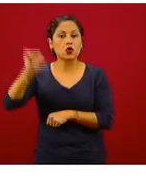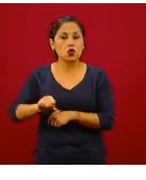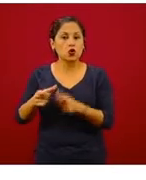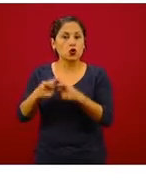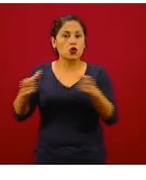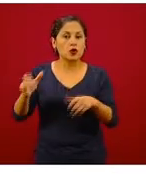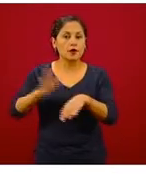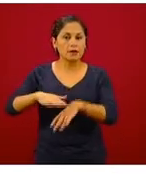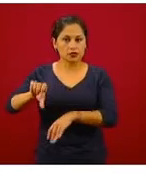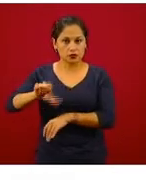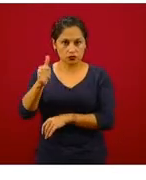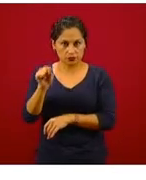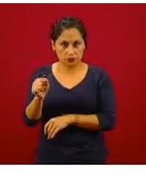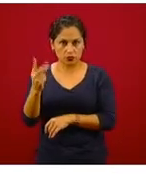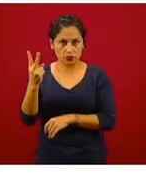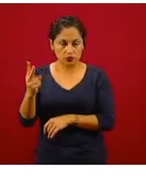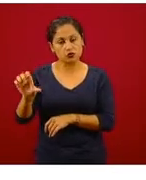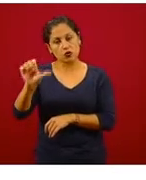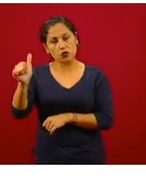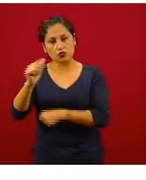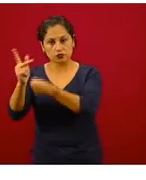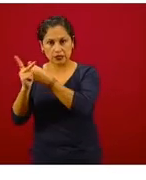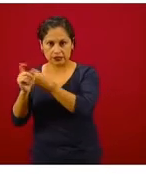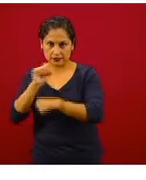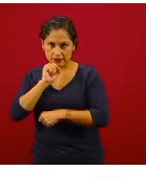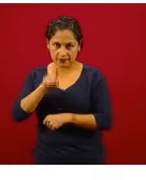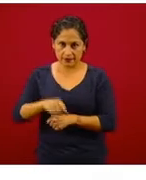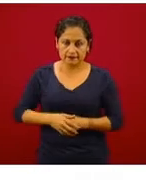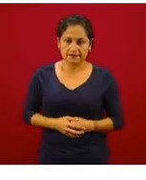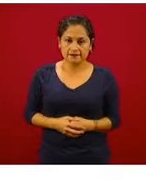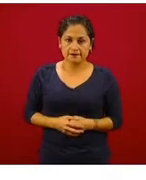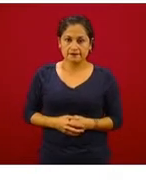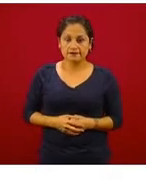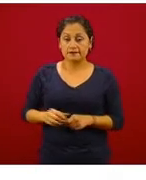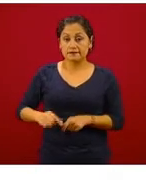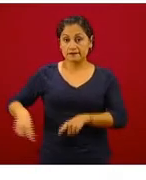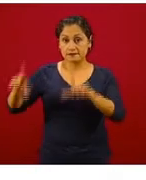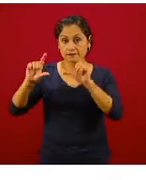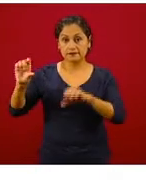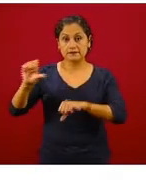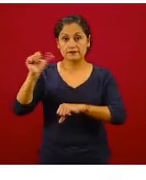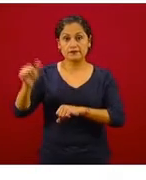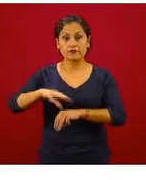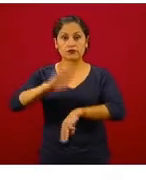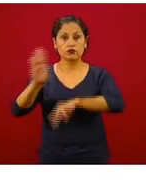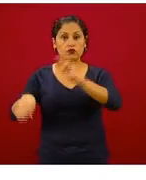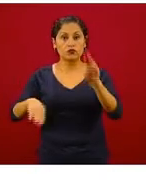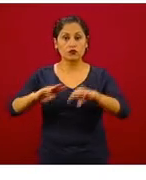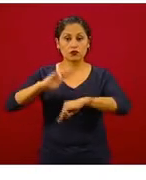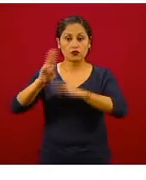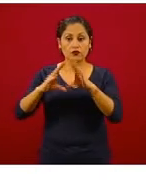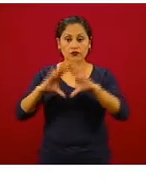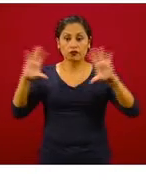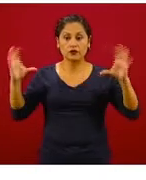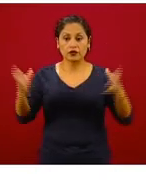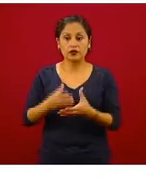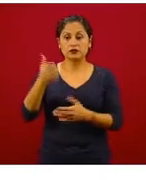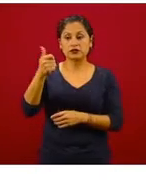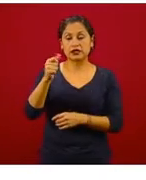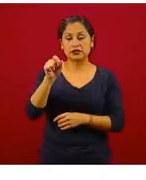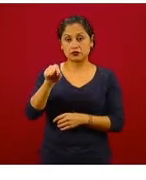than 10.6 before, if I'm not wrong, and now we have 11.2%. And we have